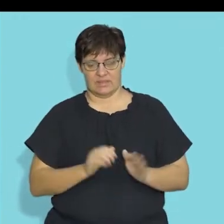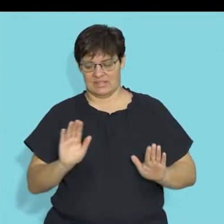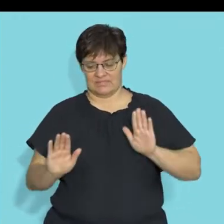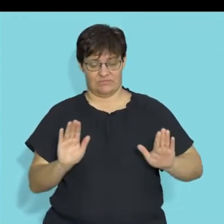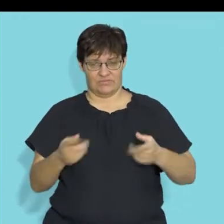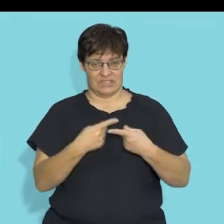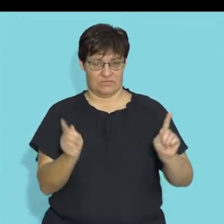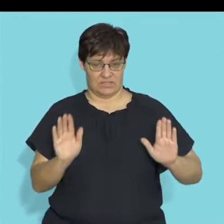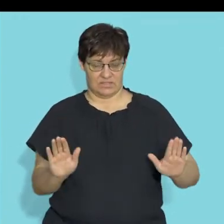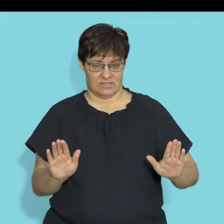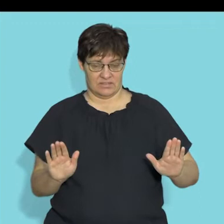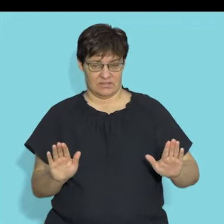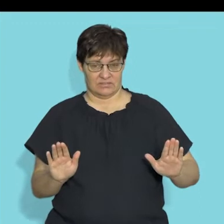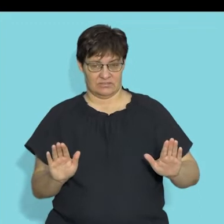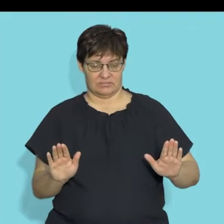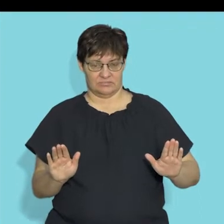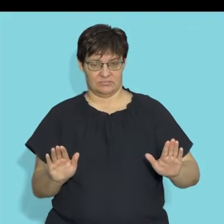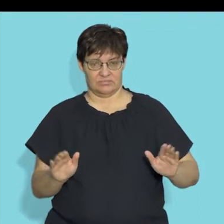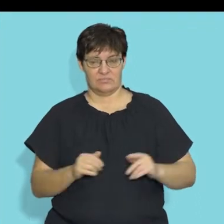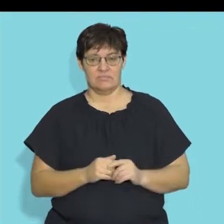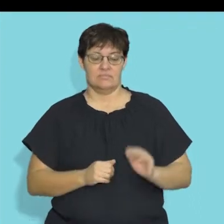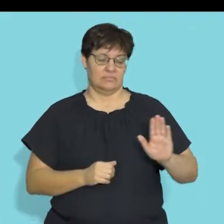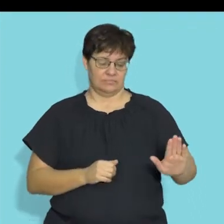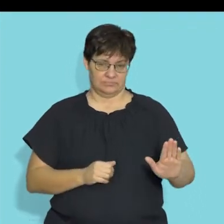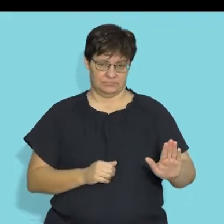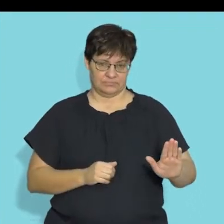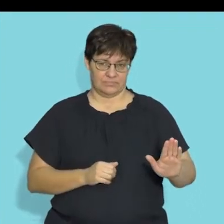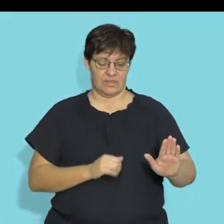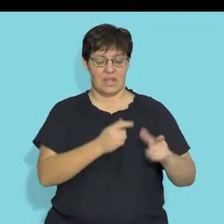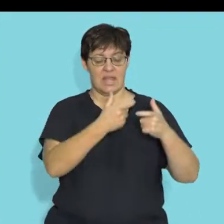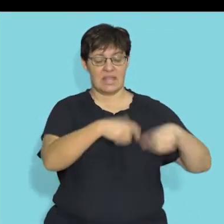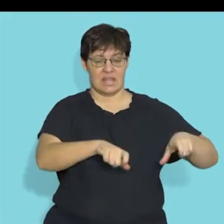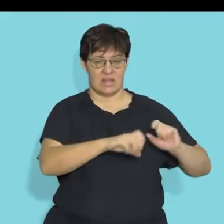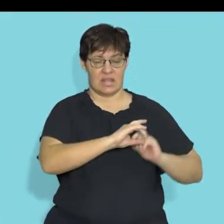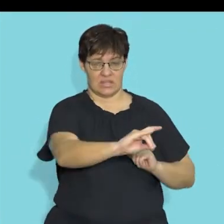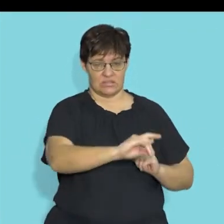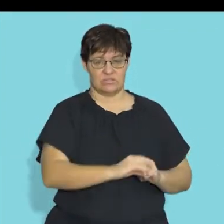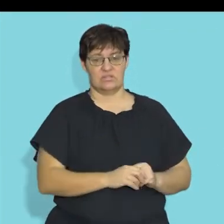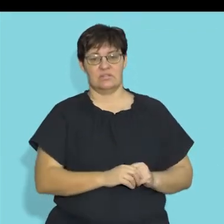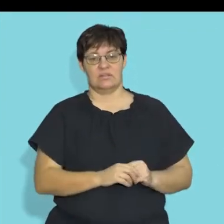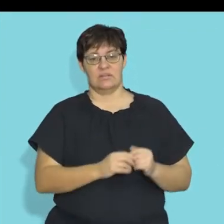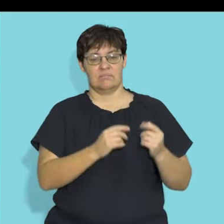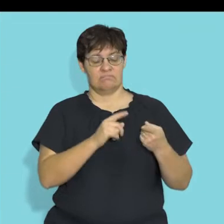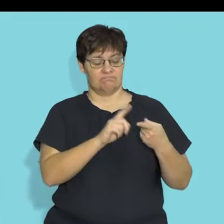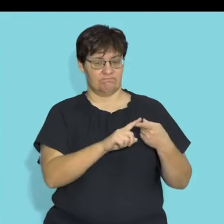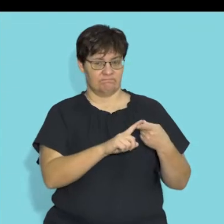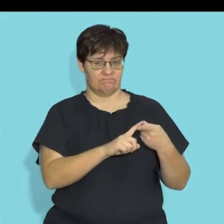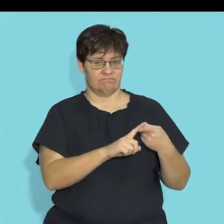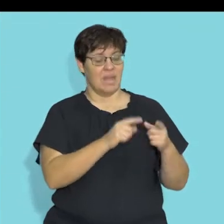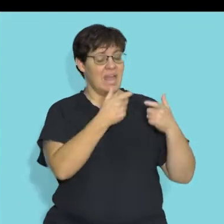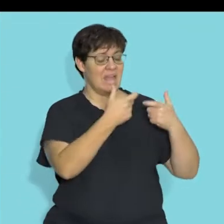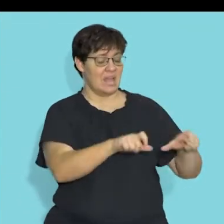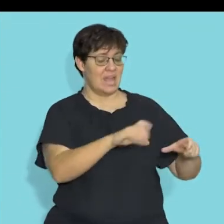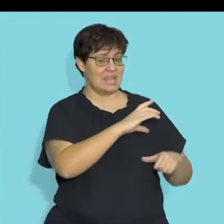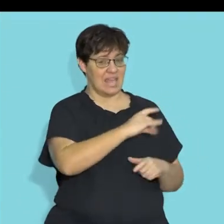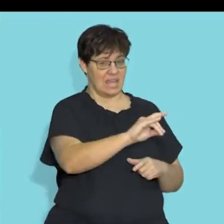difference. Let me illustrate the difference for you. Cash receipts, cash budgets, you're looking at all cash